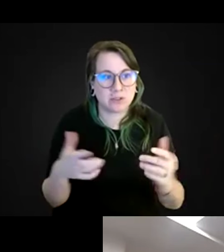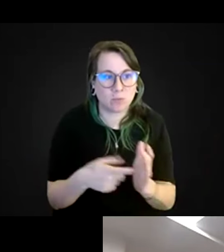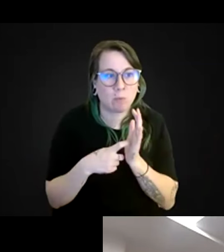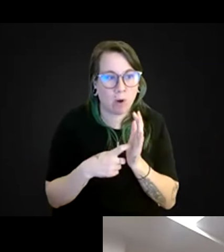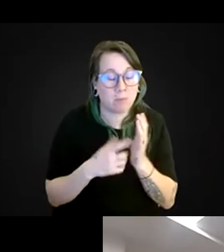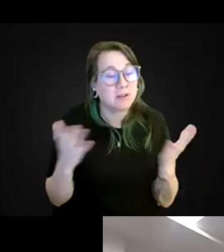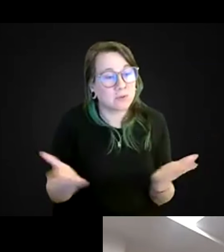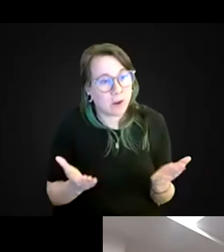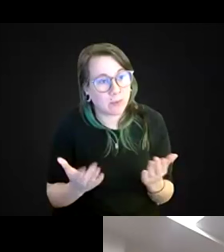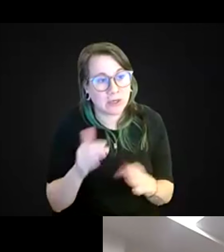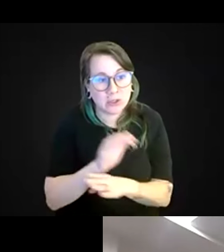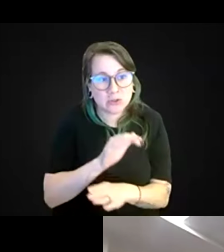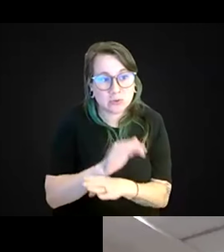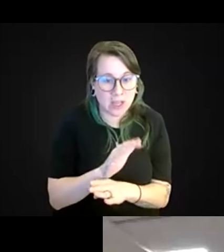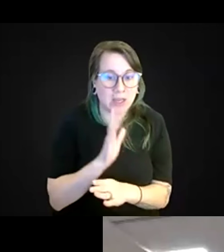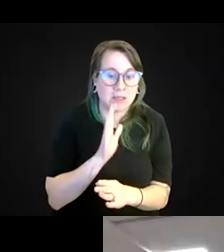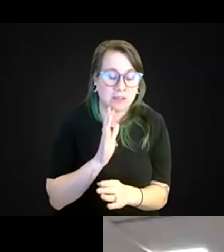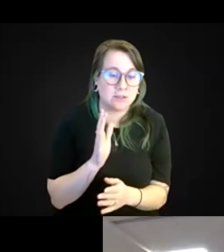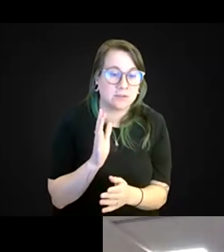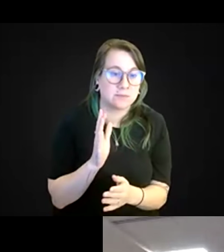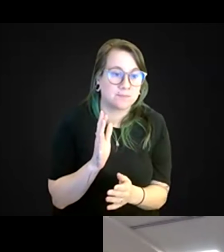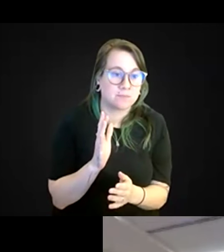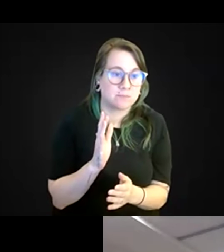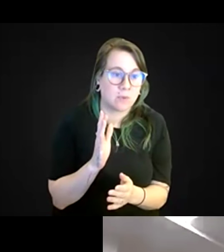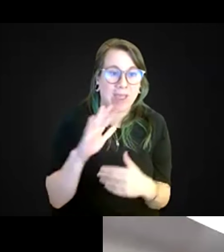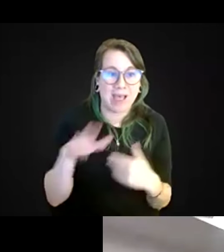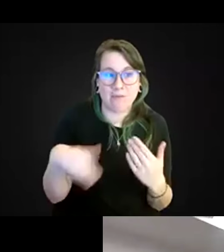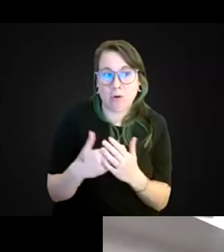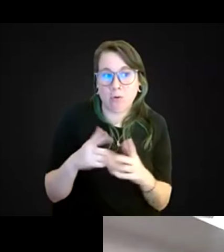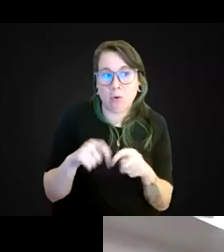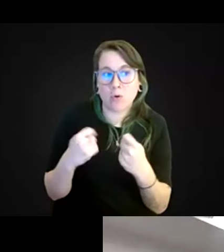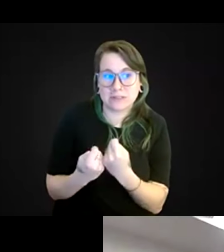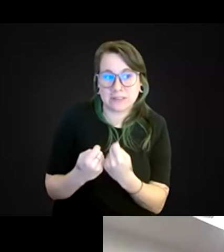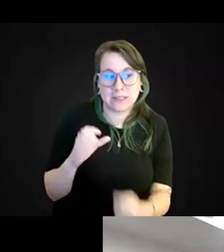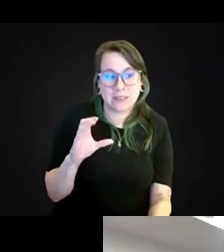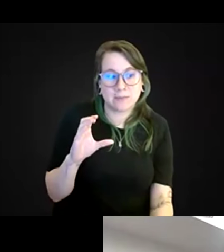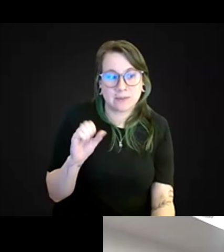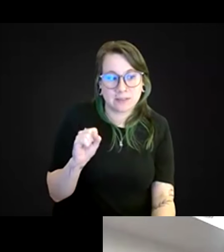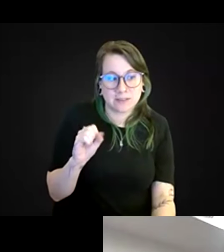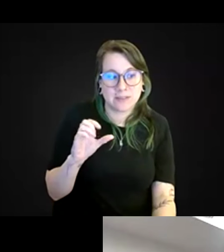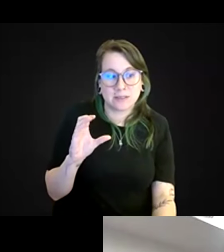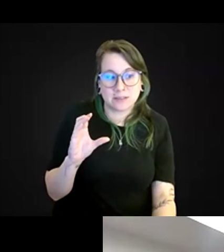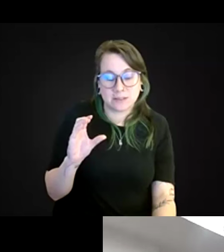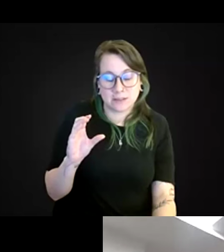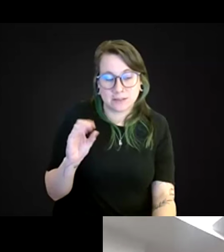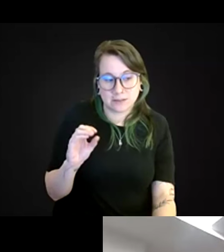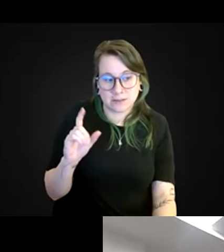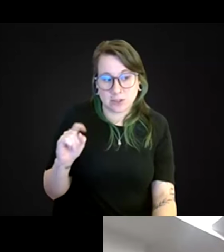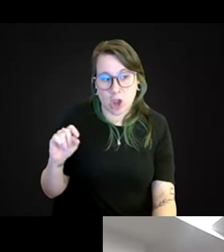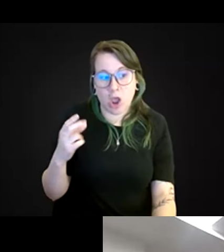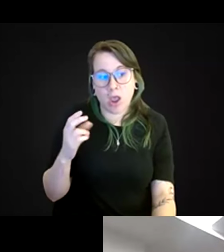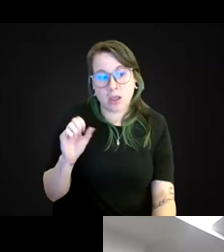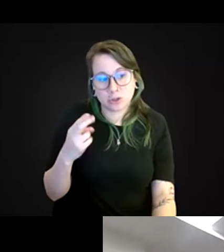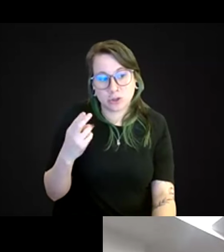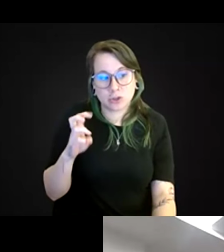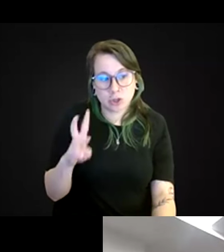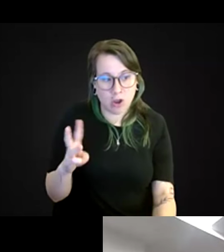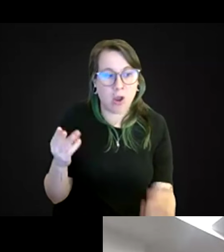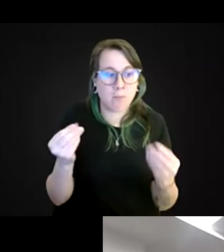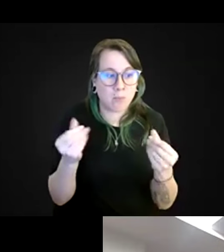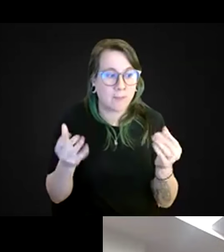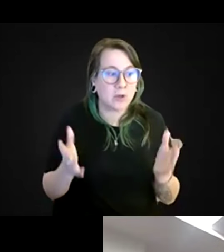here for you all tonight. We do have our whole team, Scott Shaw, the property owner from Alexandria Restaurant Partners,